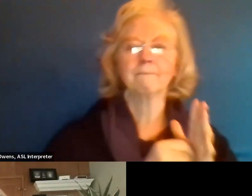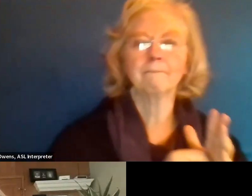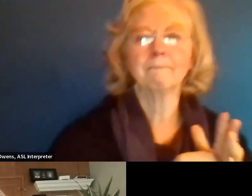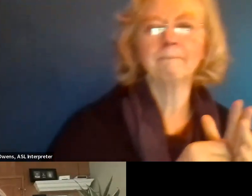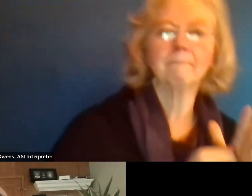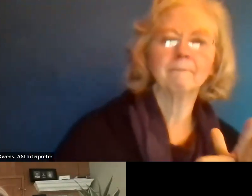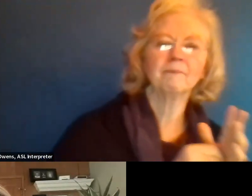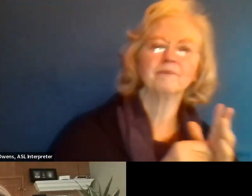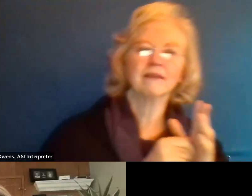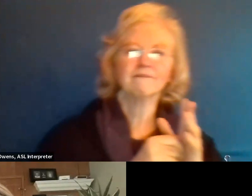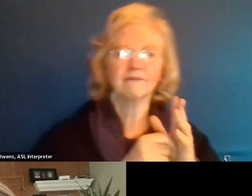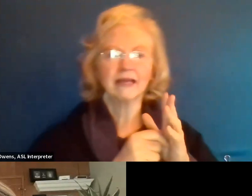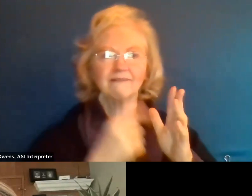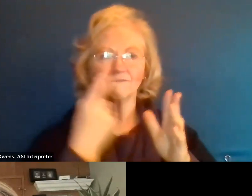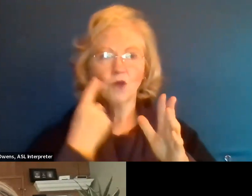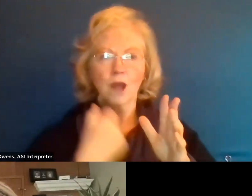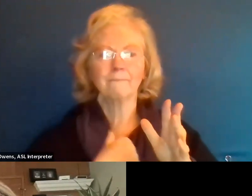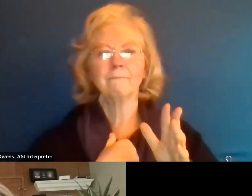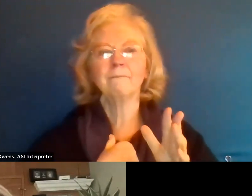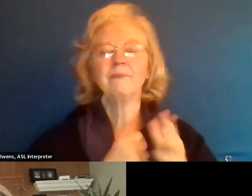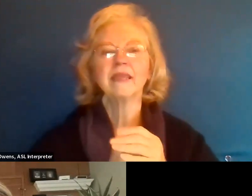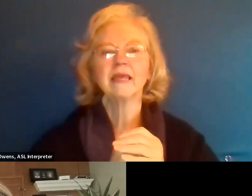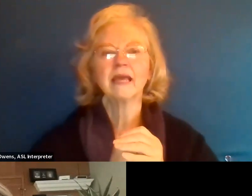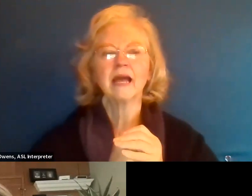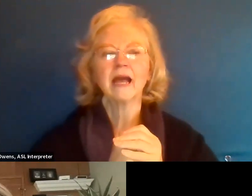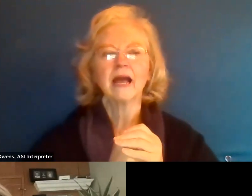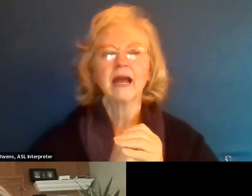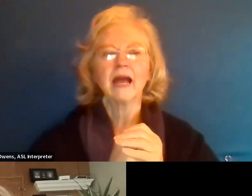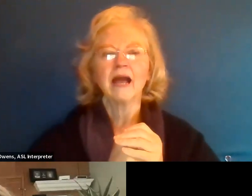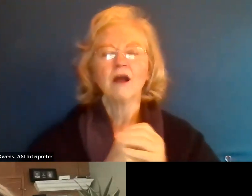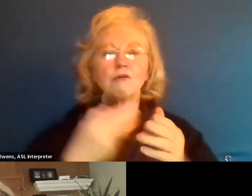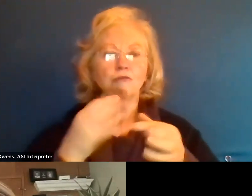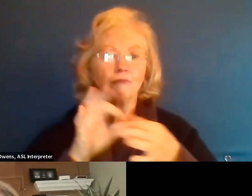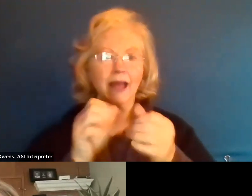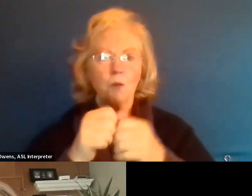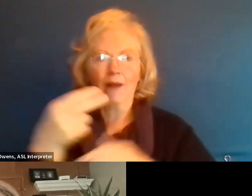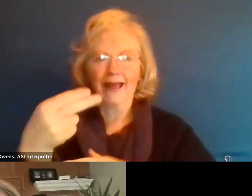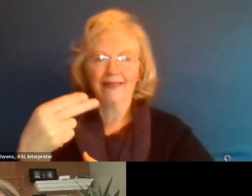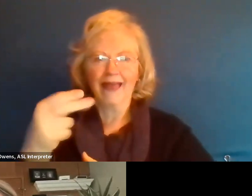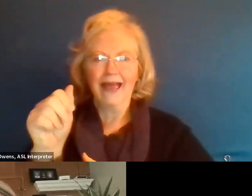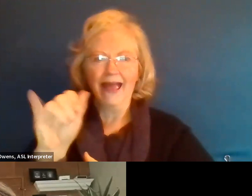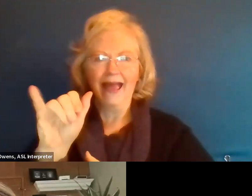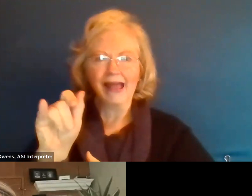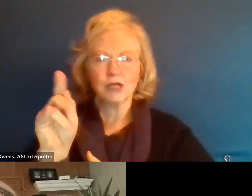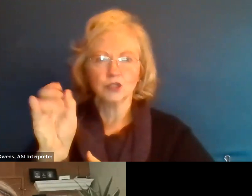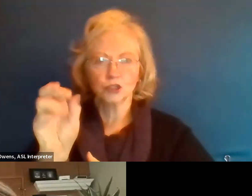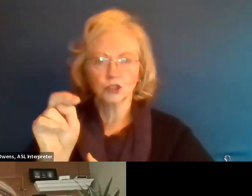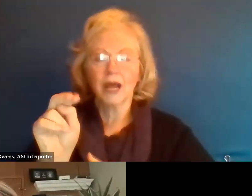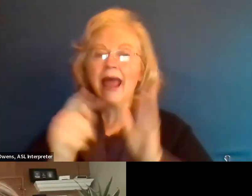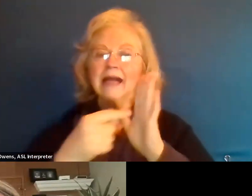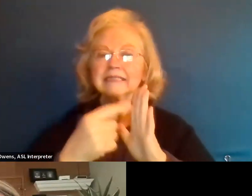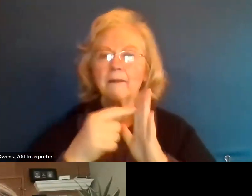me, which is around Haitian and sometimes Brazilian too,